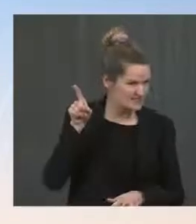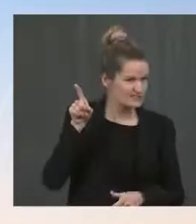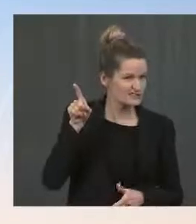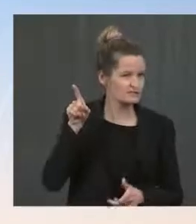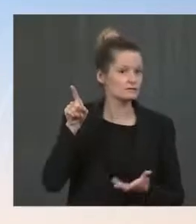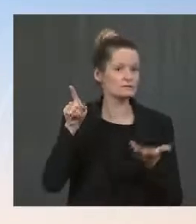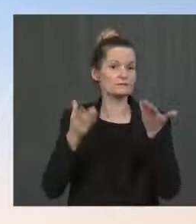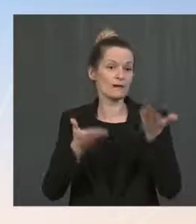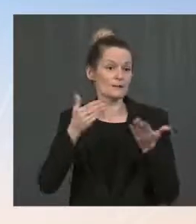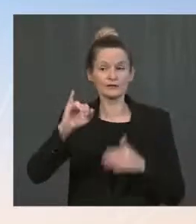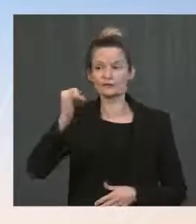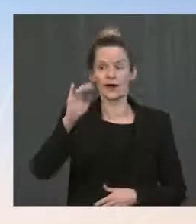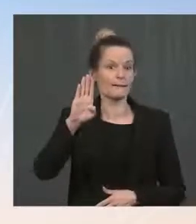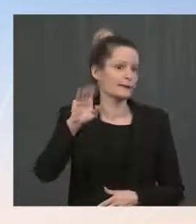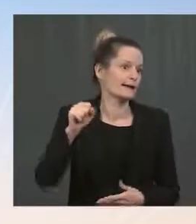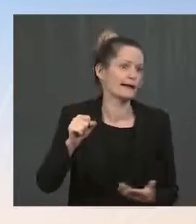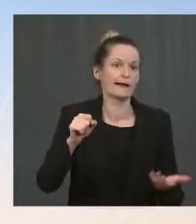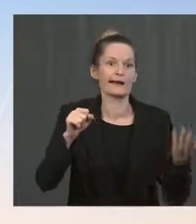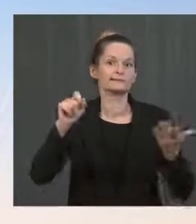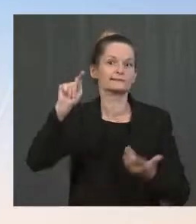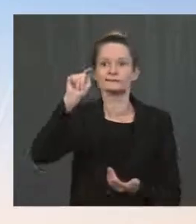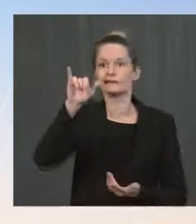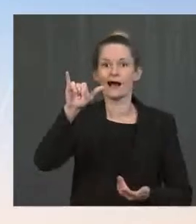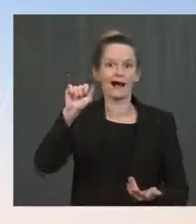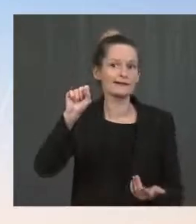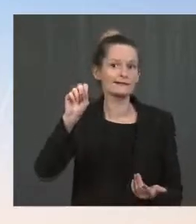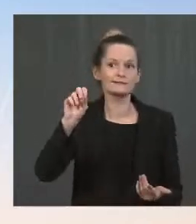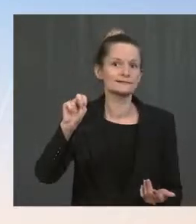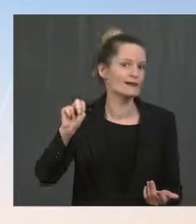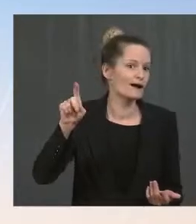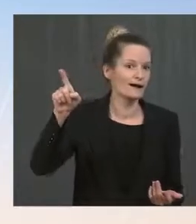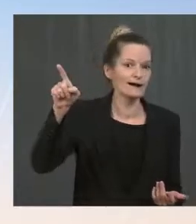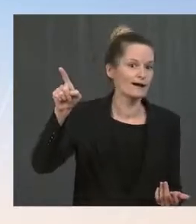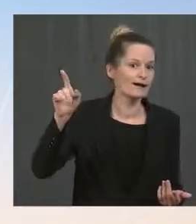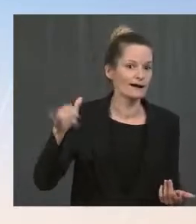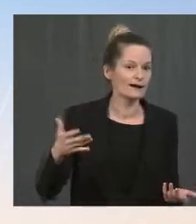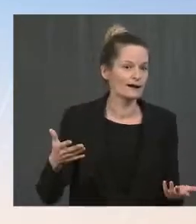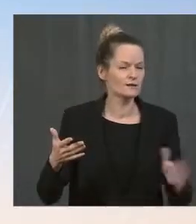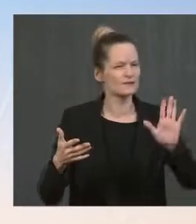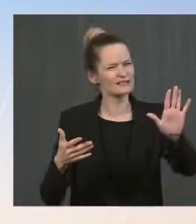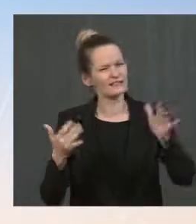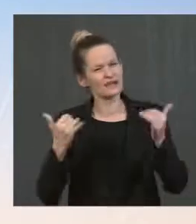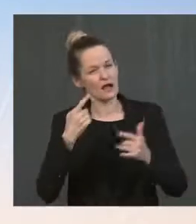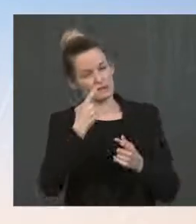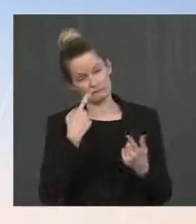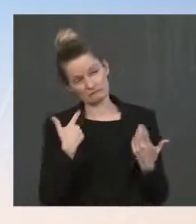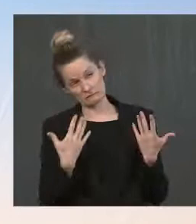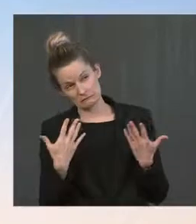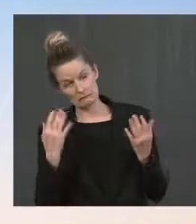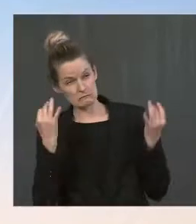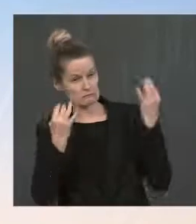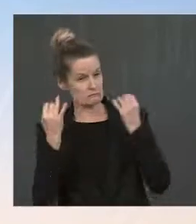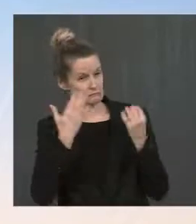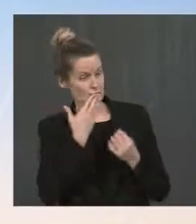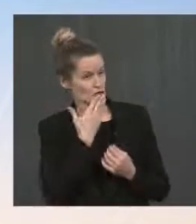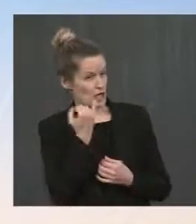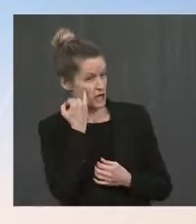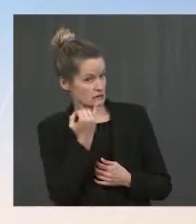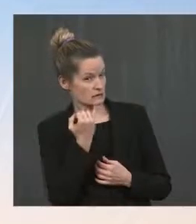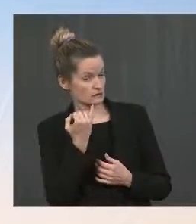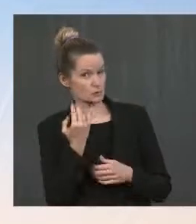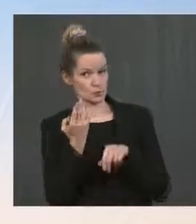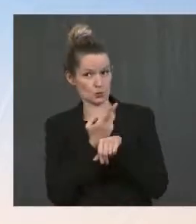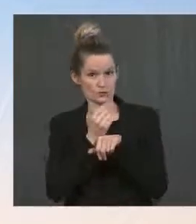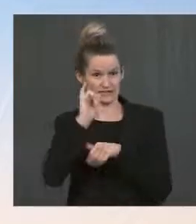and Tyson and Smithfield and so forth. But we think maybe it would be a good idea for us to also use a few of those procurement dollars to help local